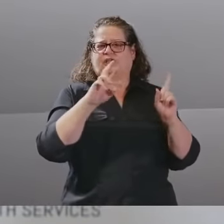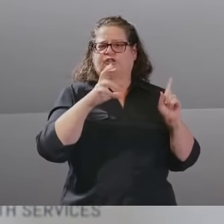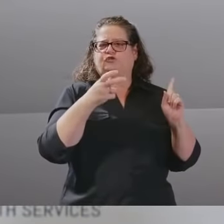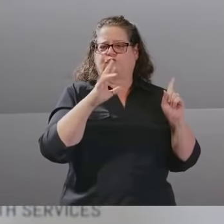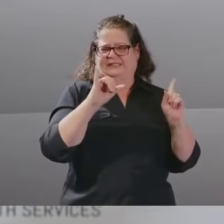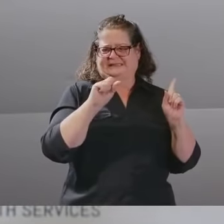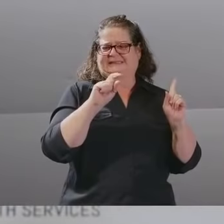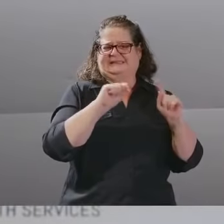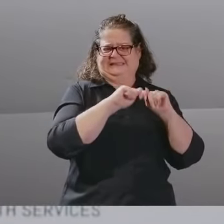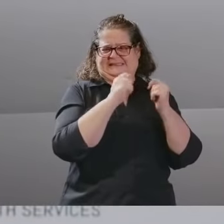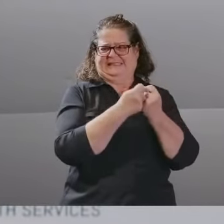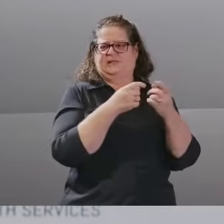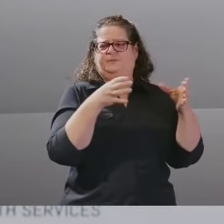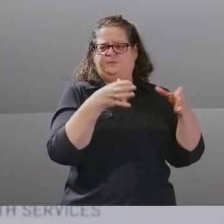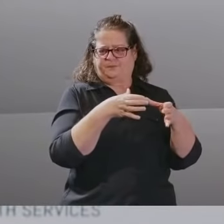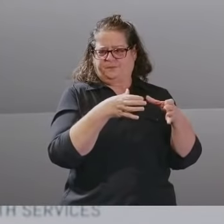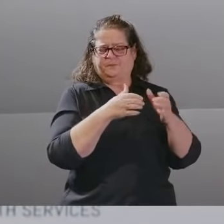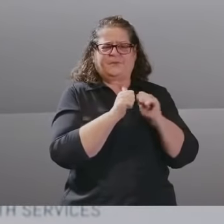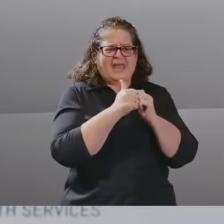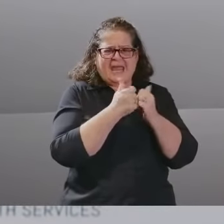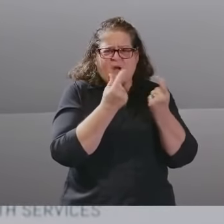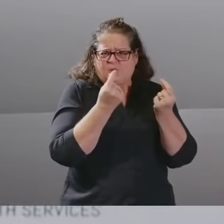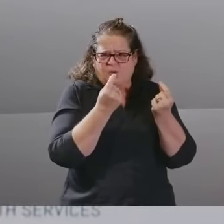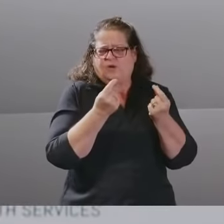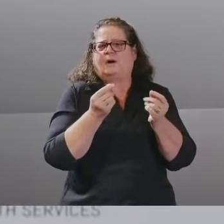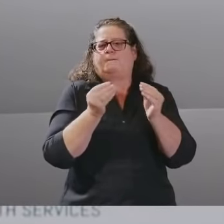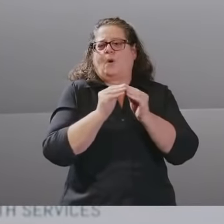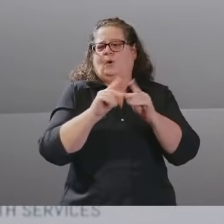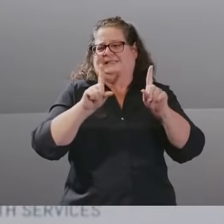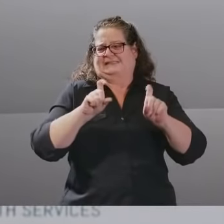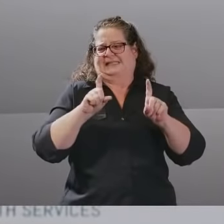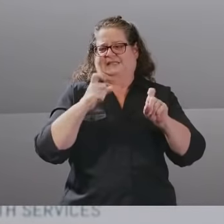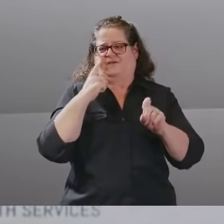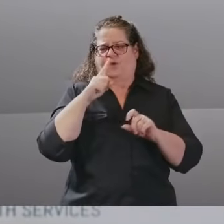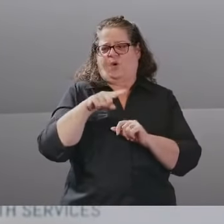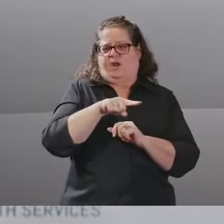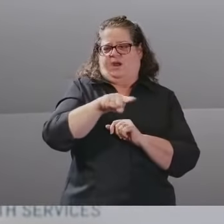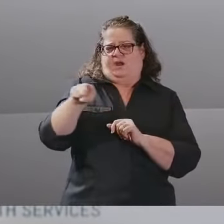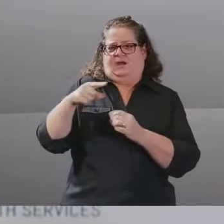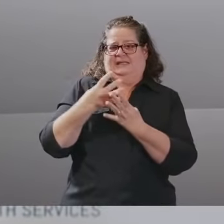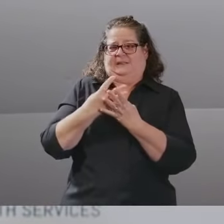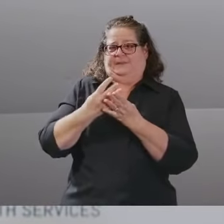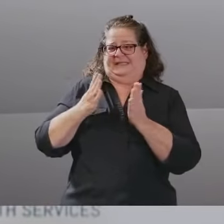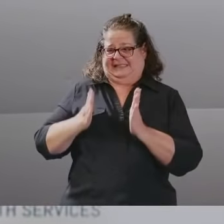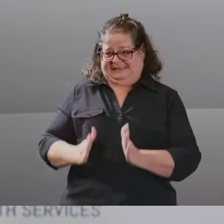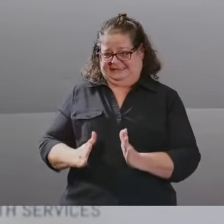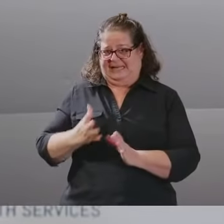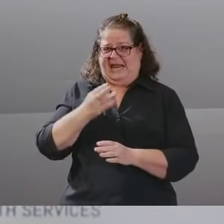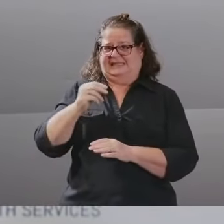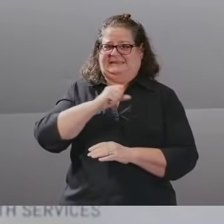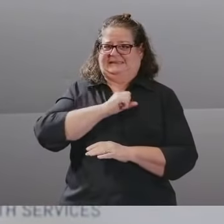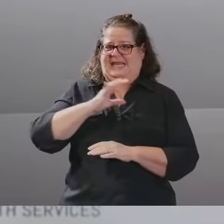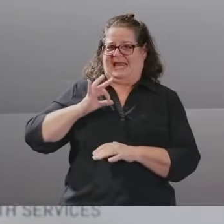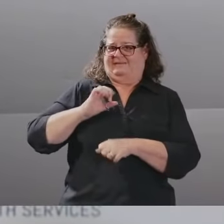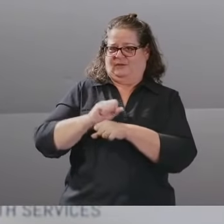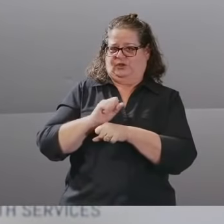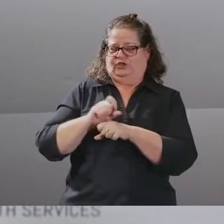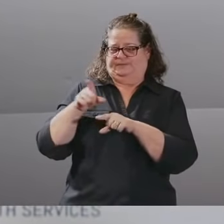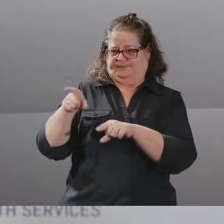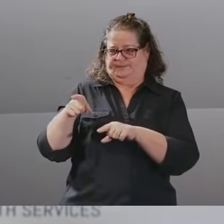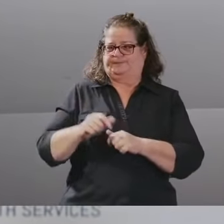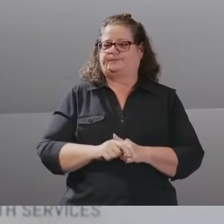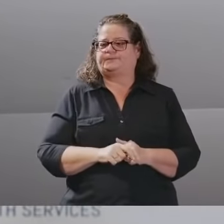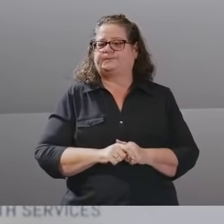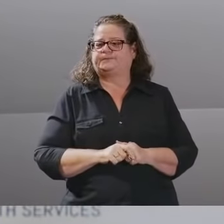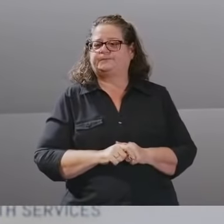to expand testing to all inmates and staff and implement mitigation measures, such as